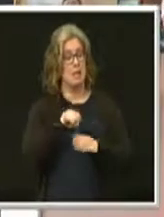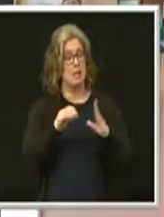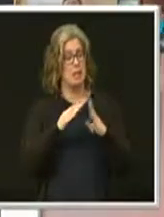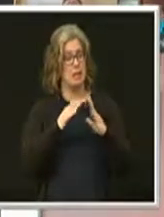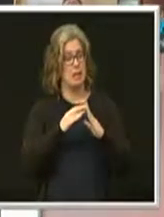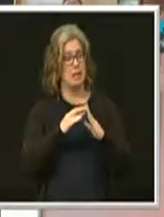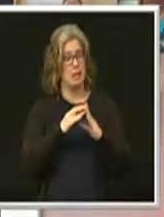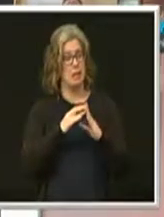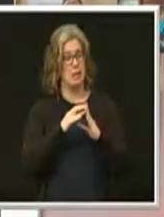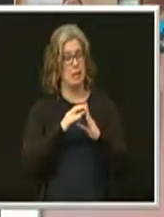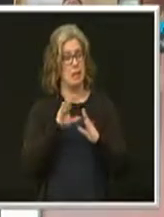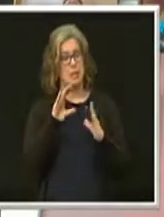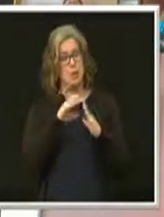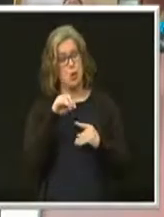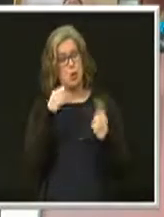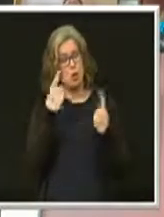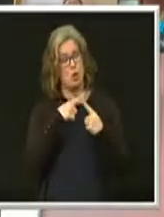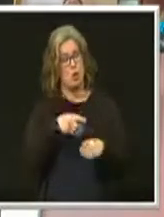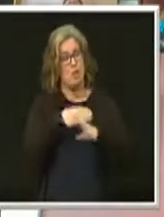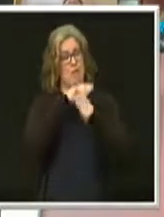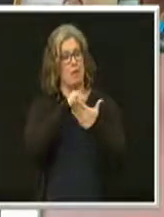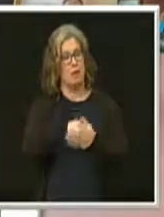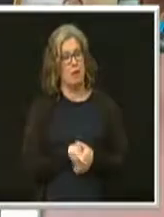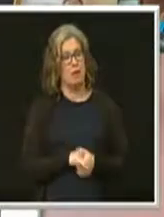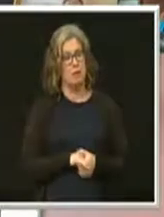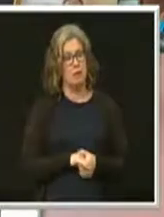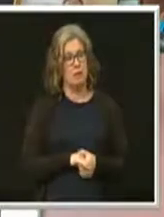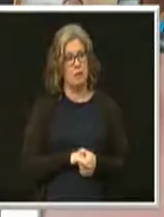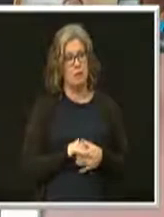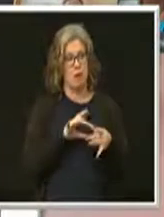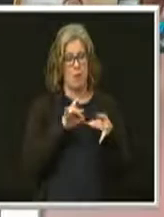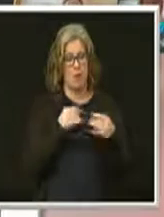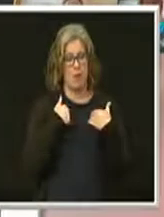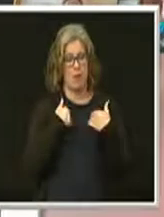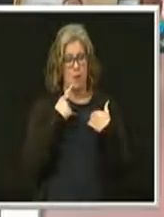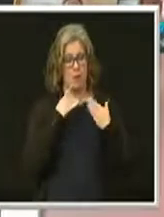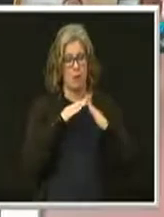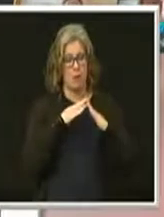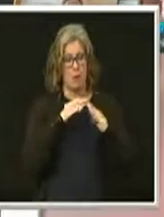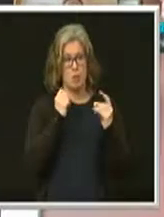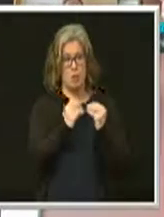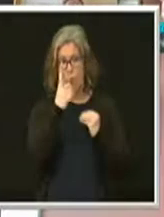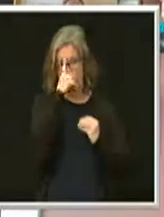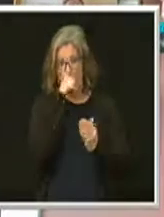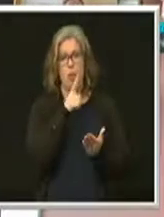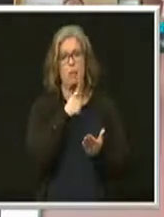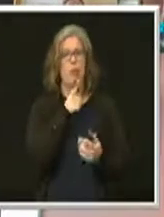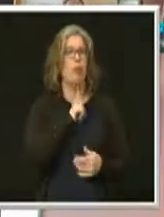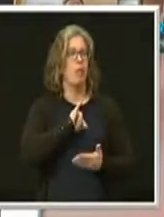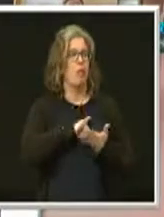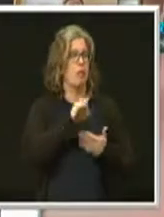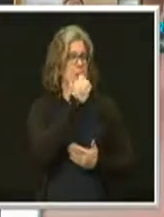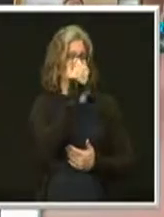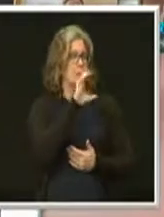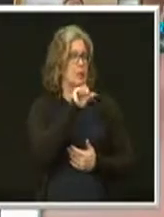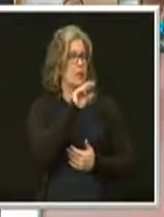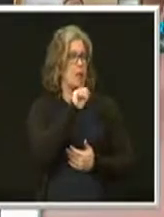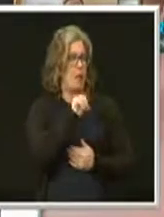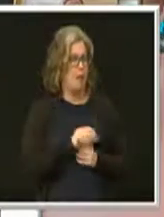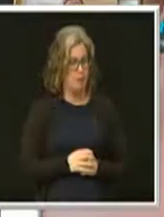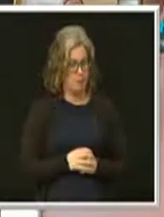is the city doing anything to prevent these? And what message do you have to the community so no one falls victim to these scams? Okay,